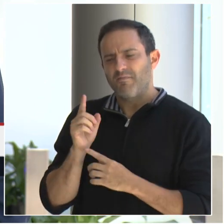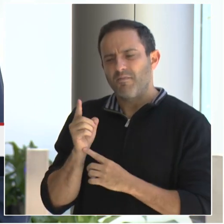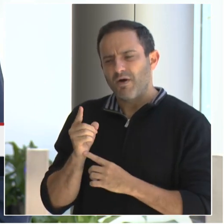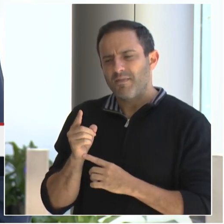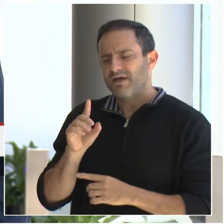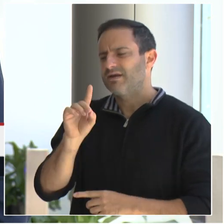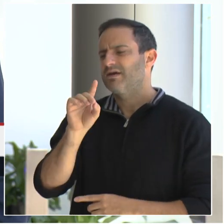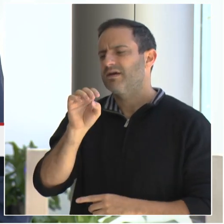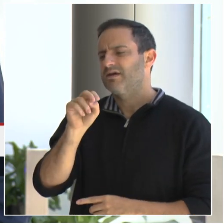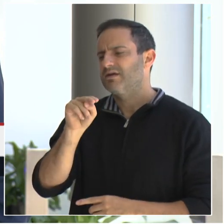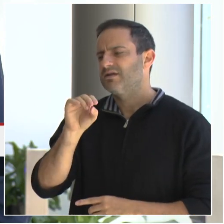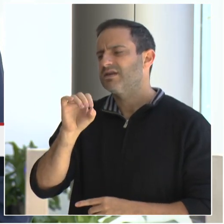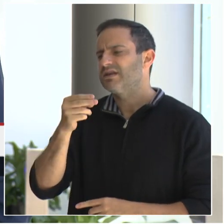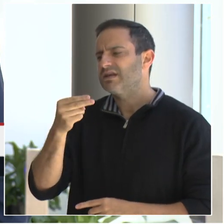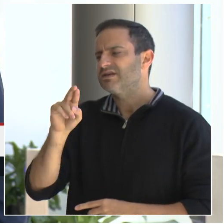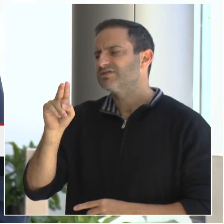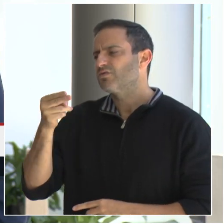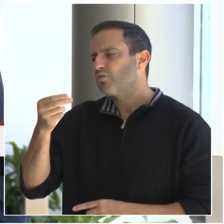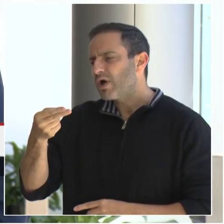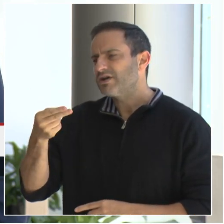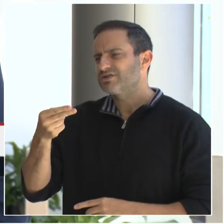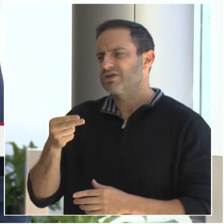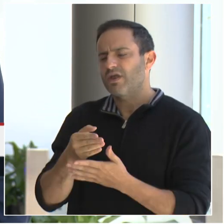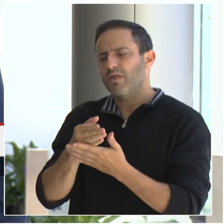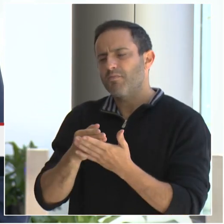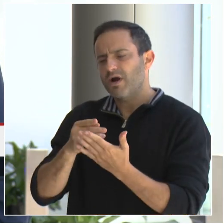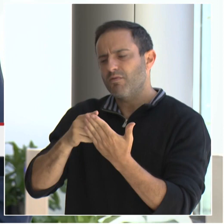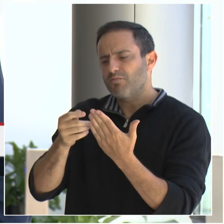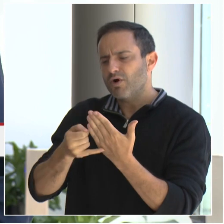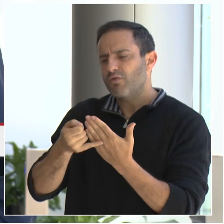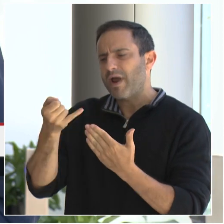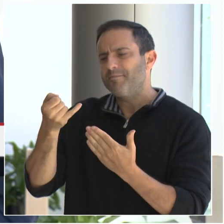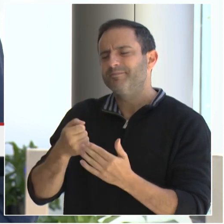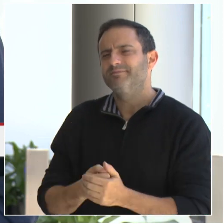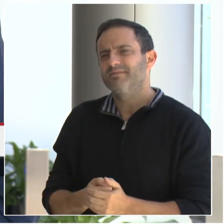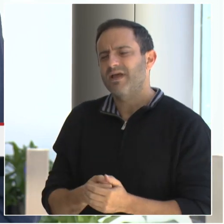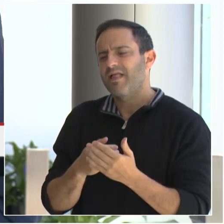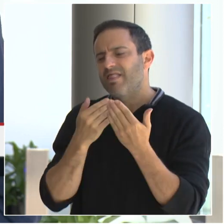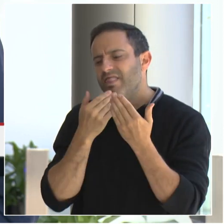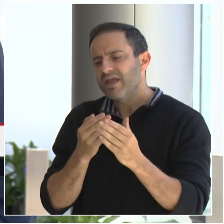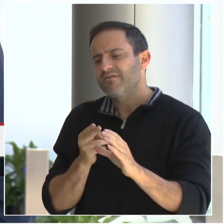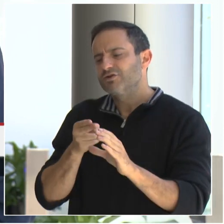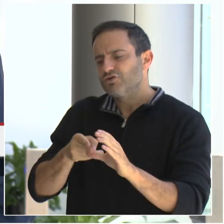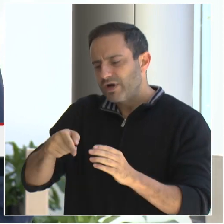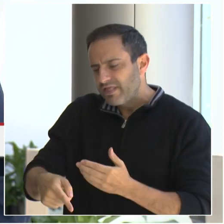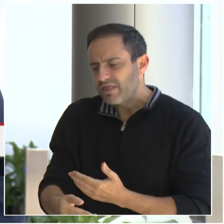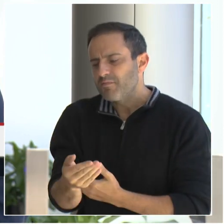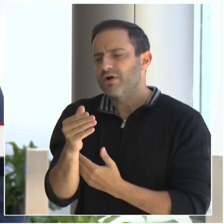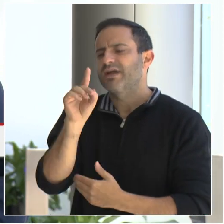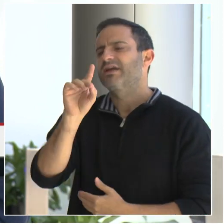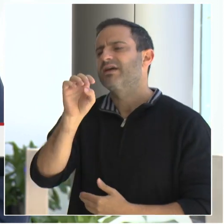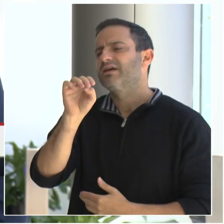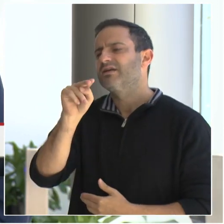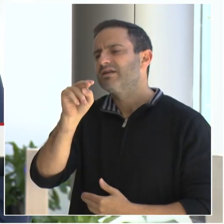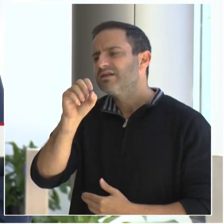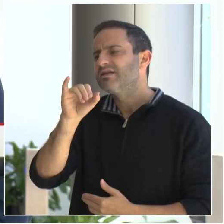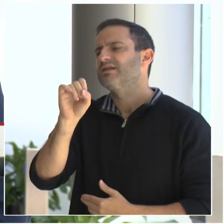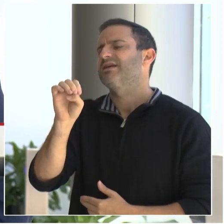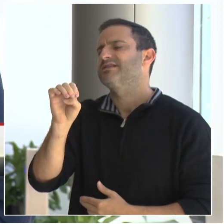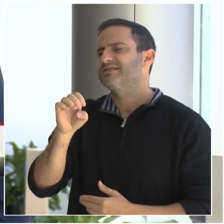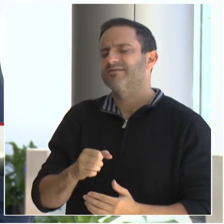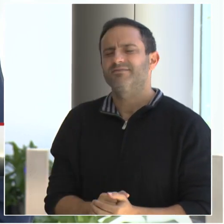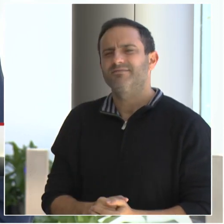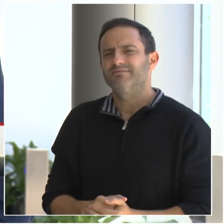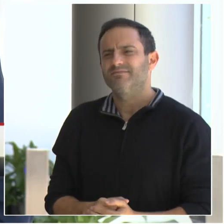Denise Rush, as part of our AAC program, is going to give some remarks. So thank you for being with us this morning, Denise.